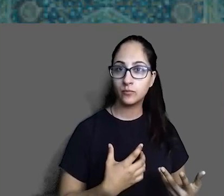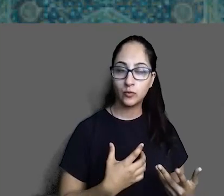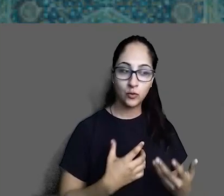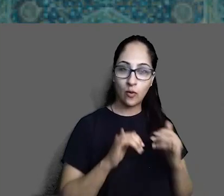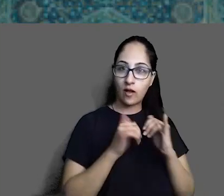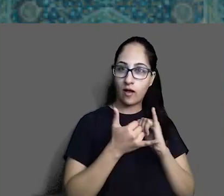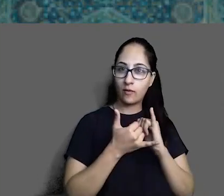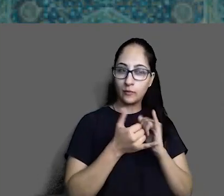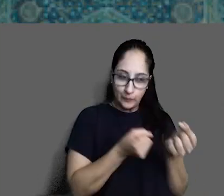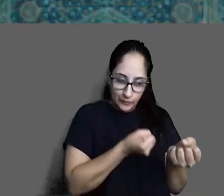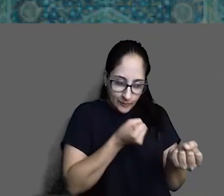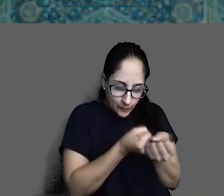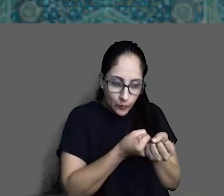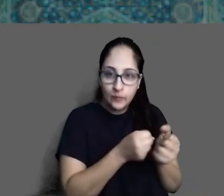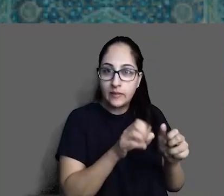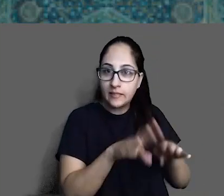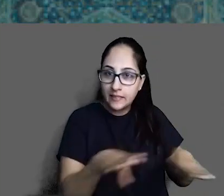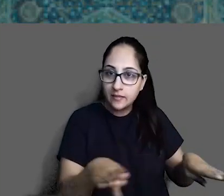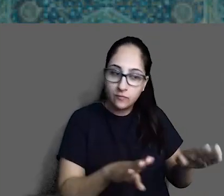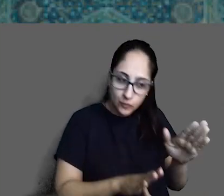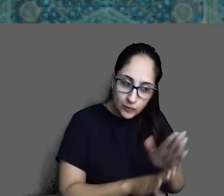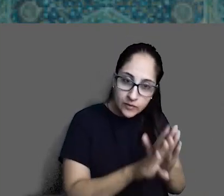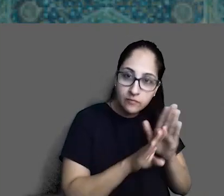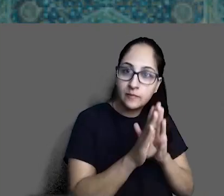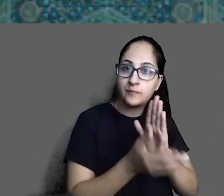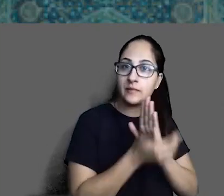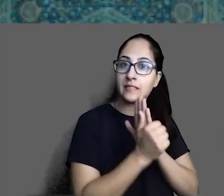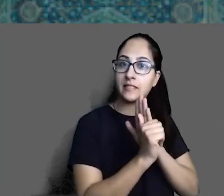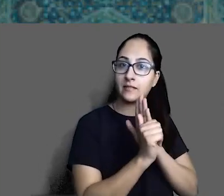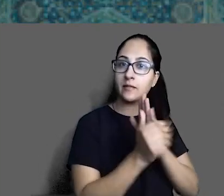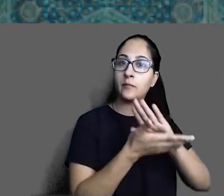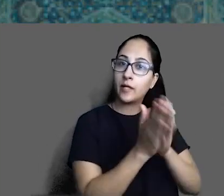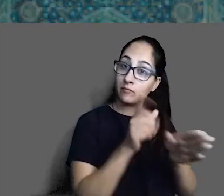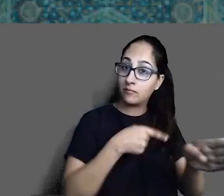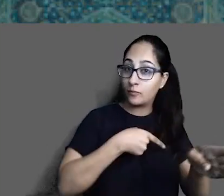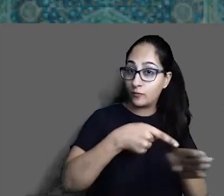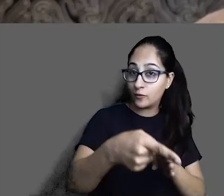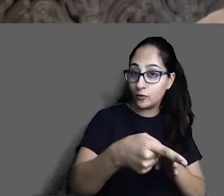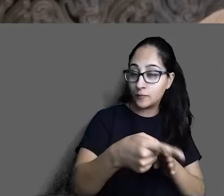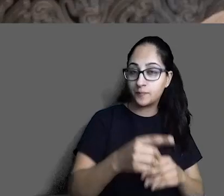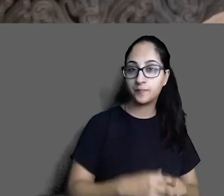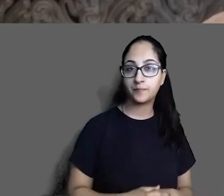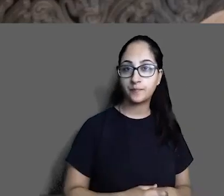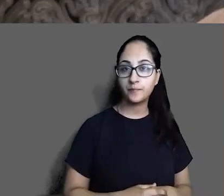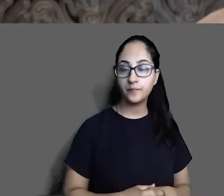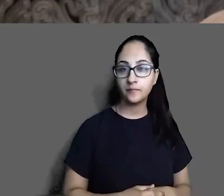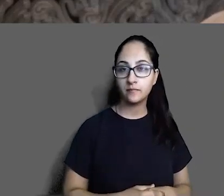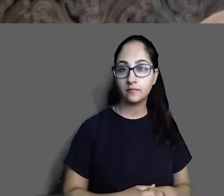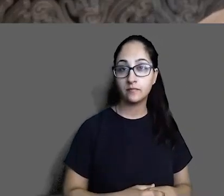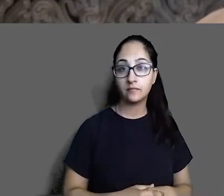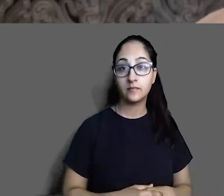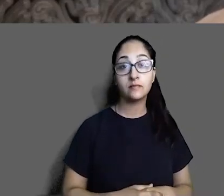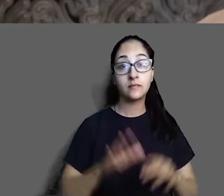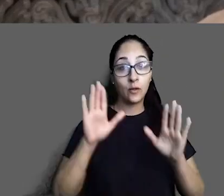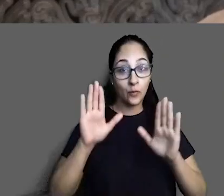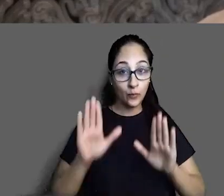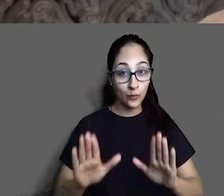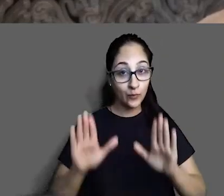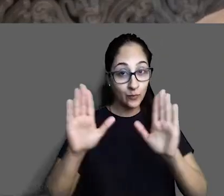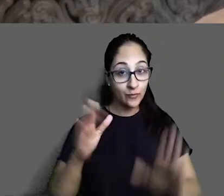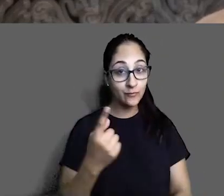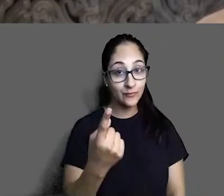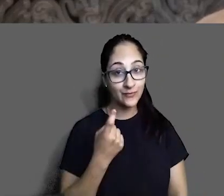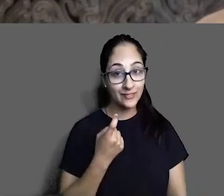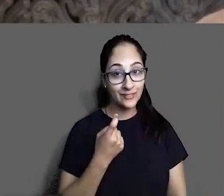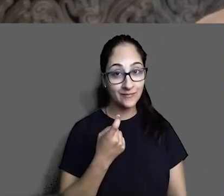a community support musicians to realize that potential? Oh, that is a wonderful question, and I